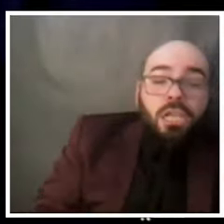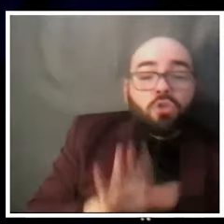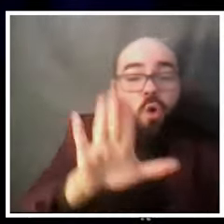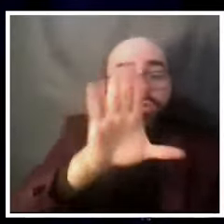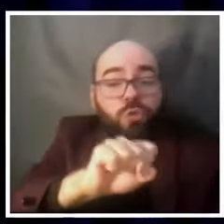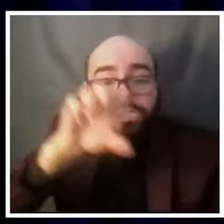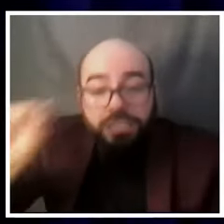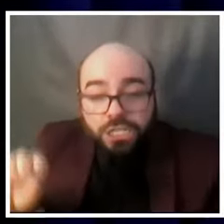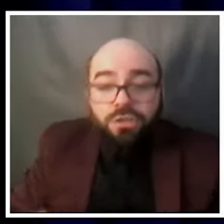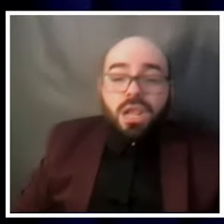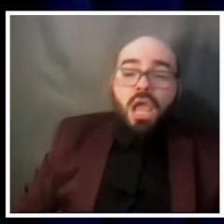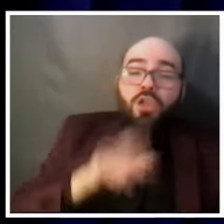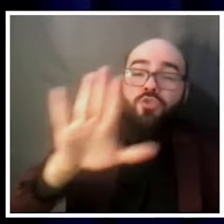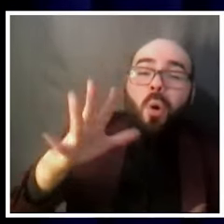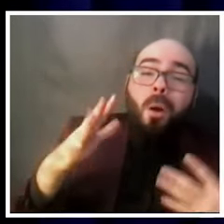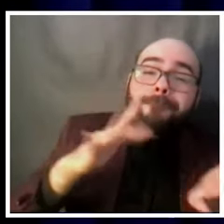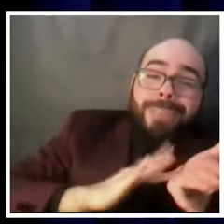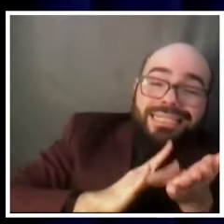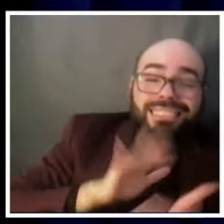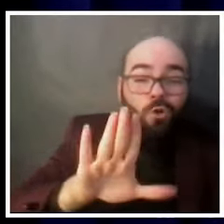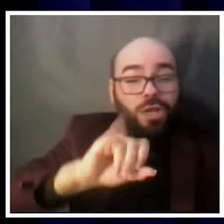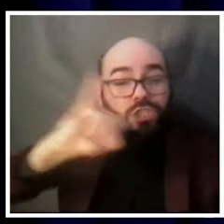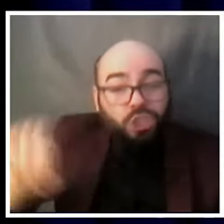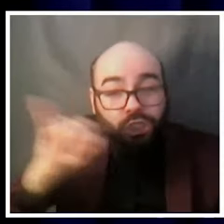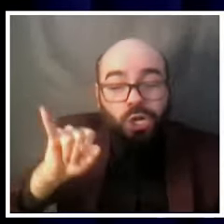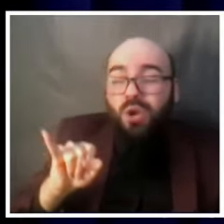Can't let it happen.